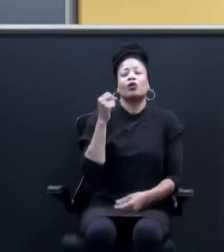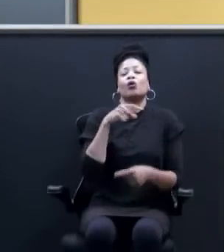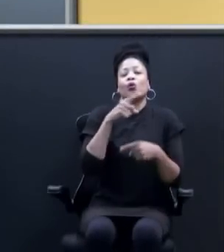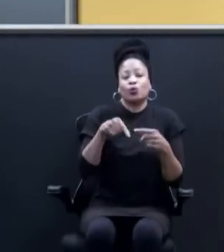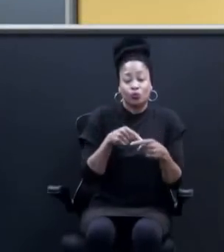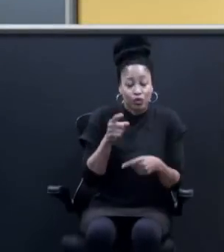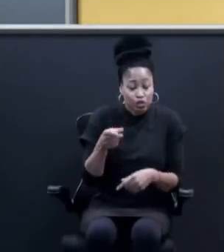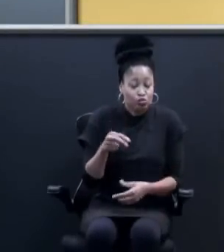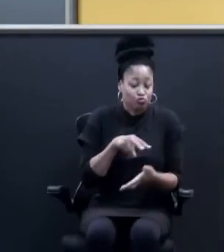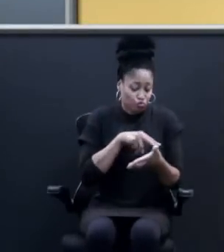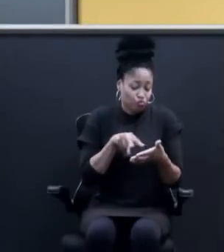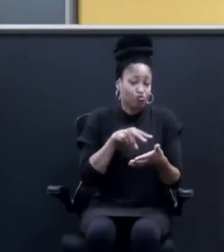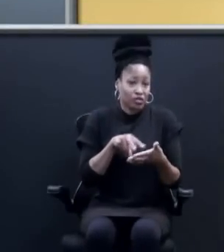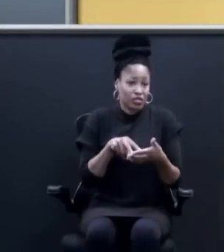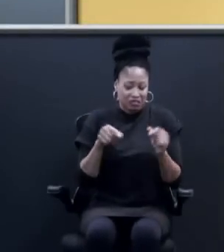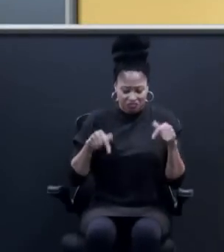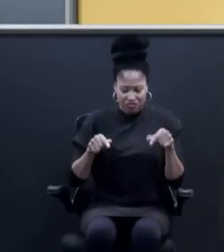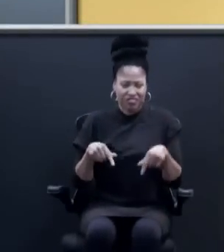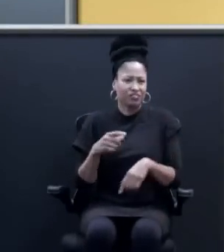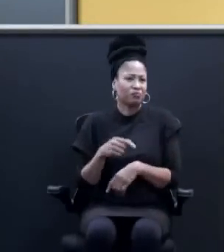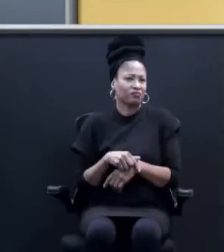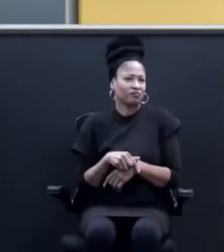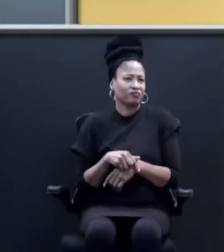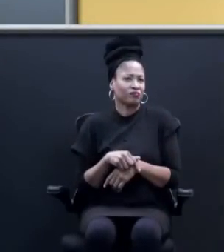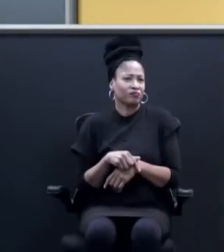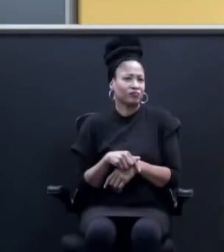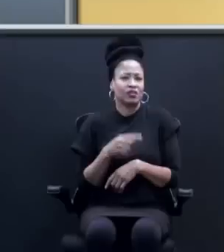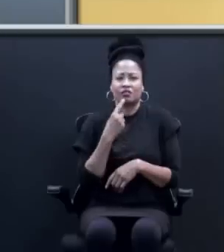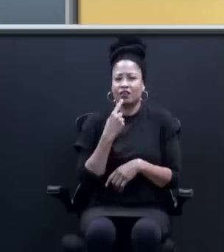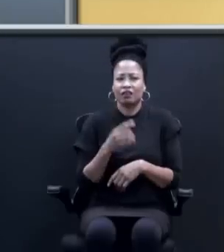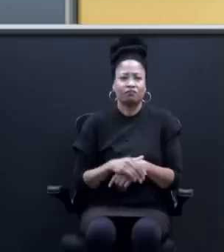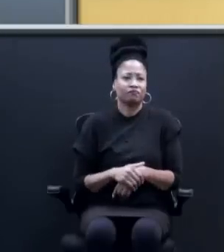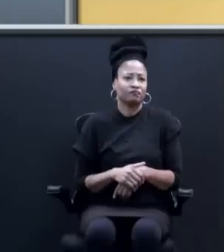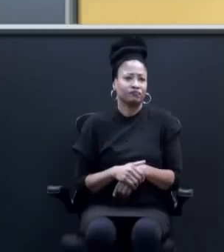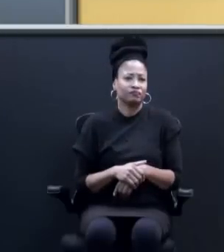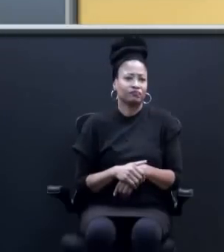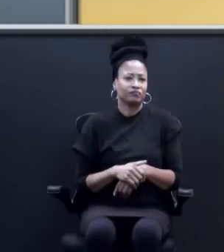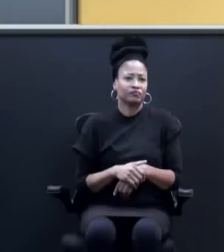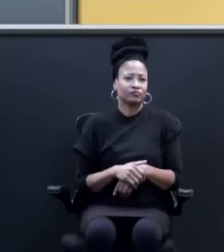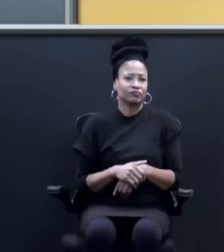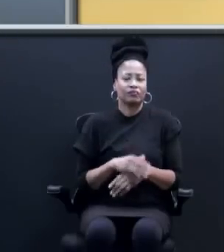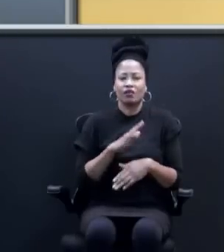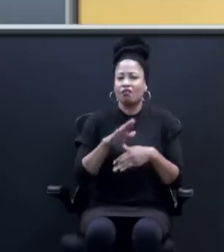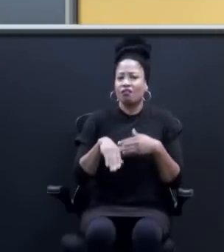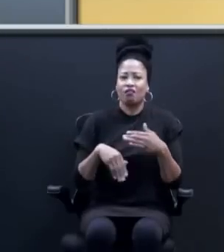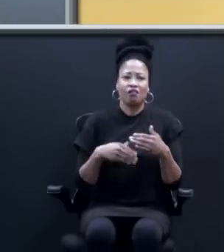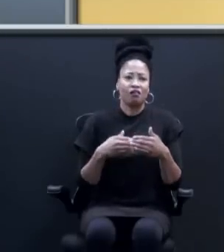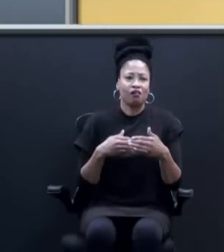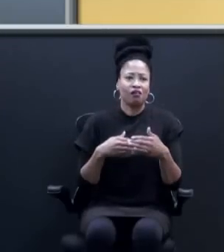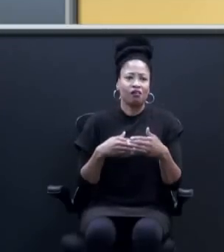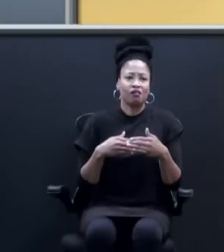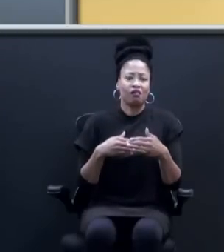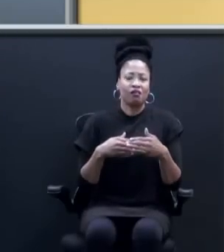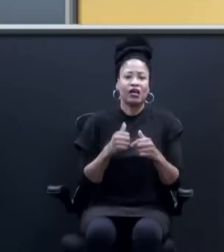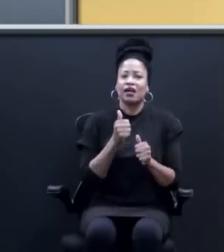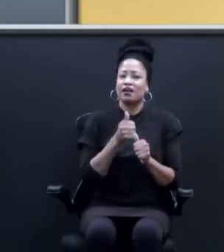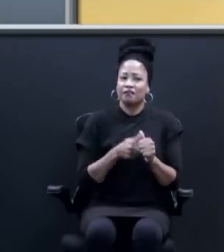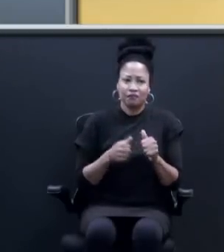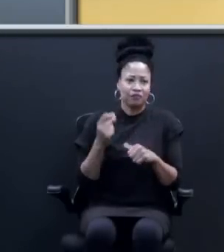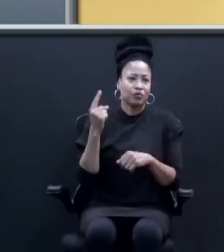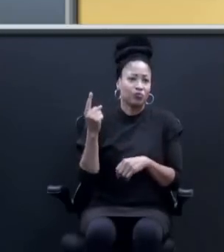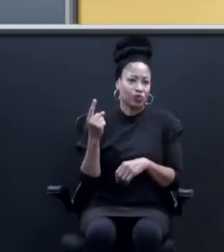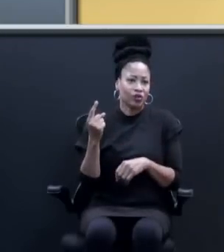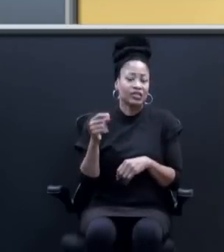something like this here, say, all, it said, everyone in his